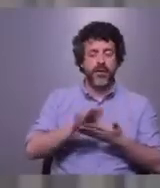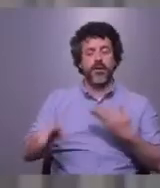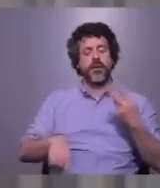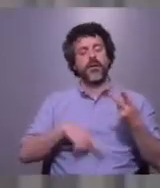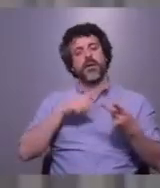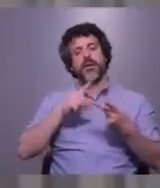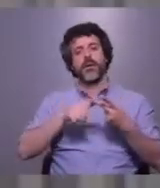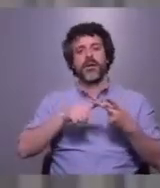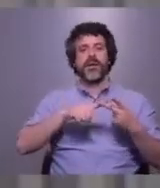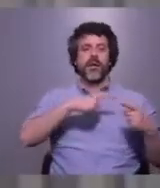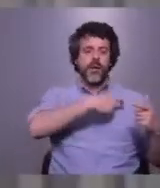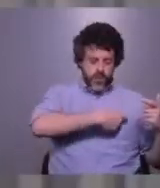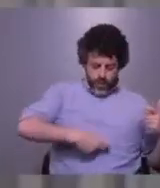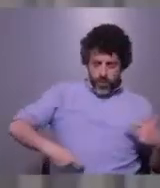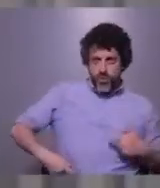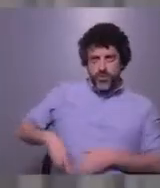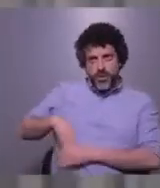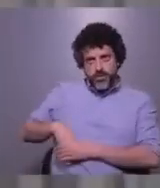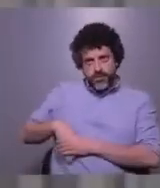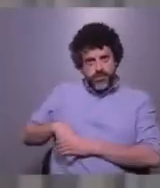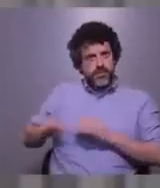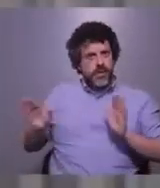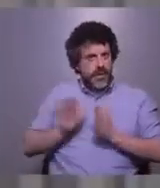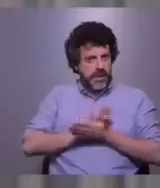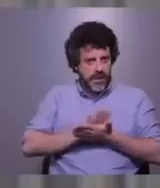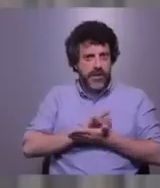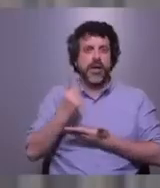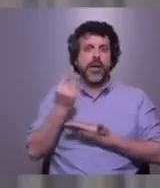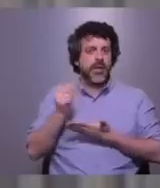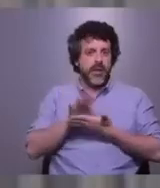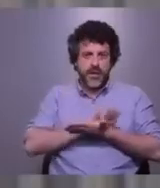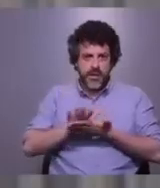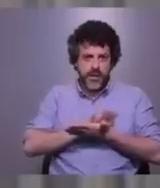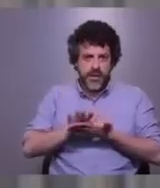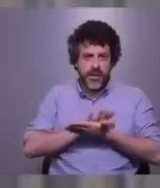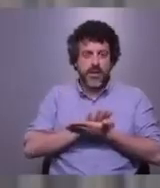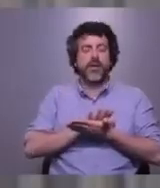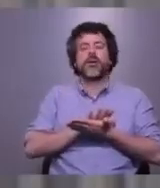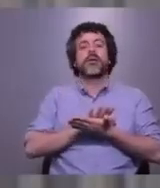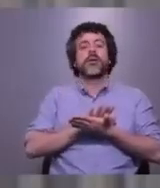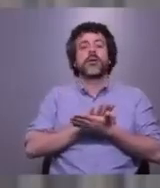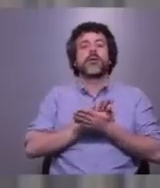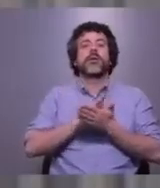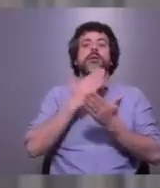no sack, no money in their belts.